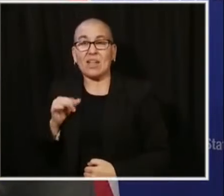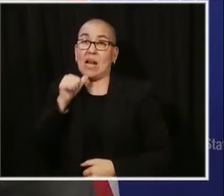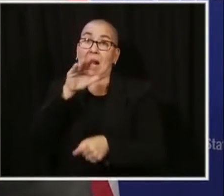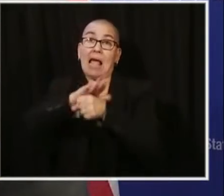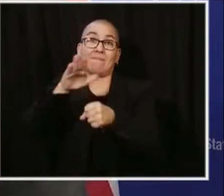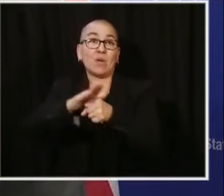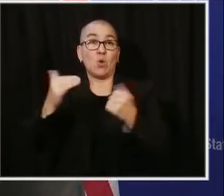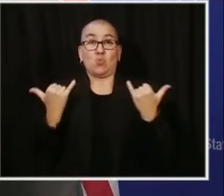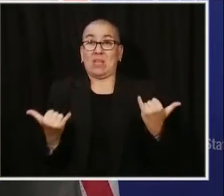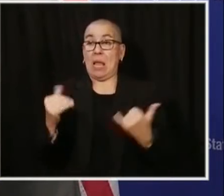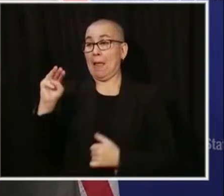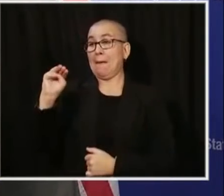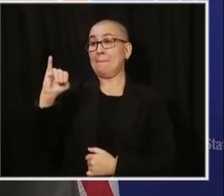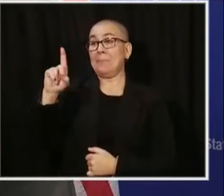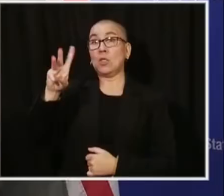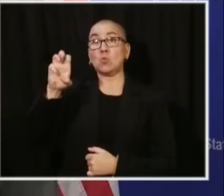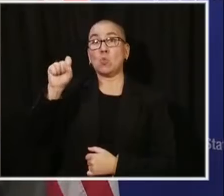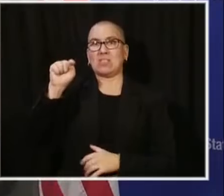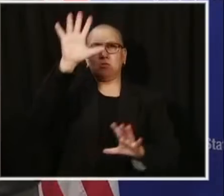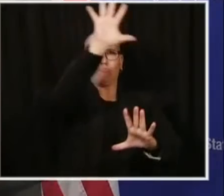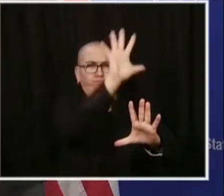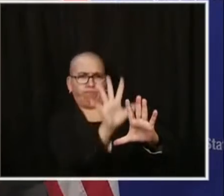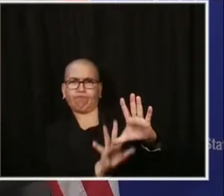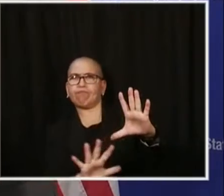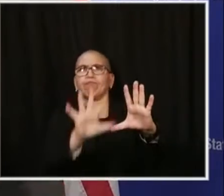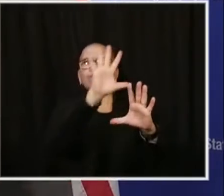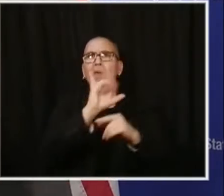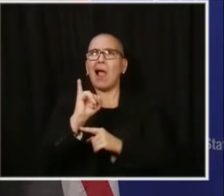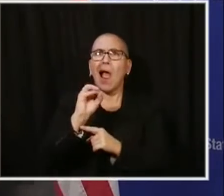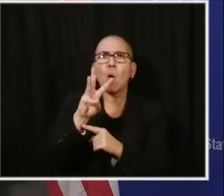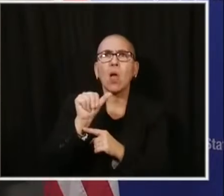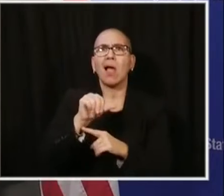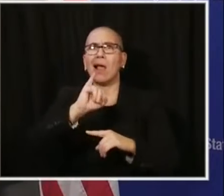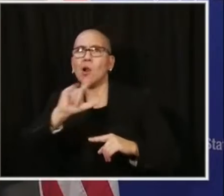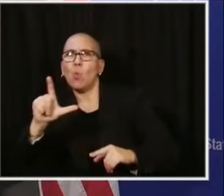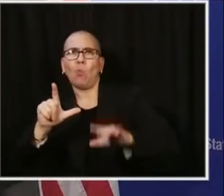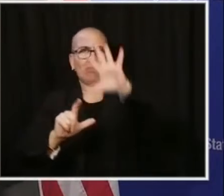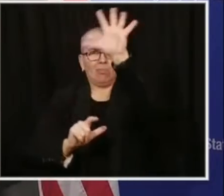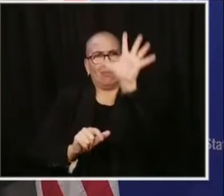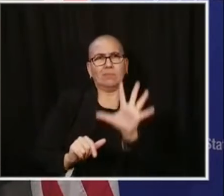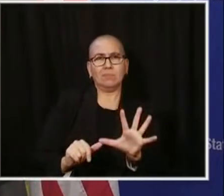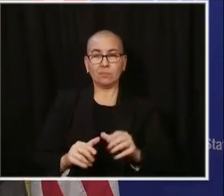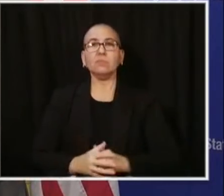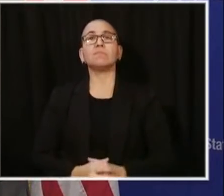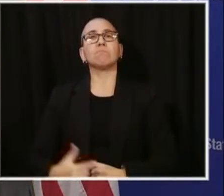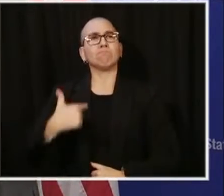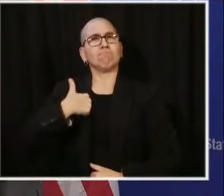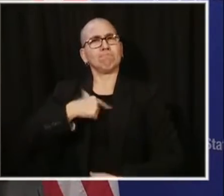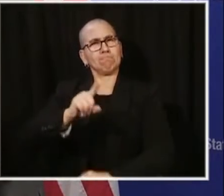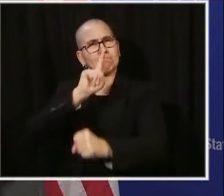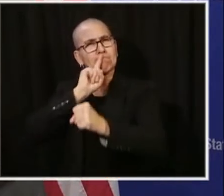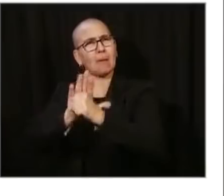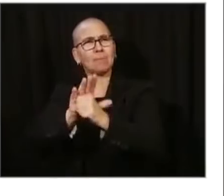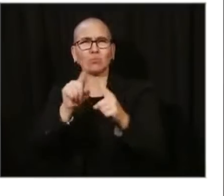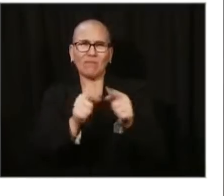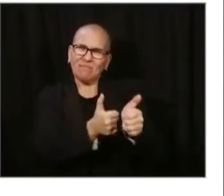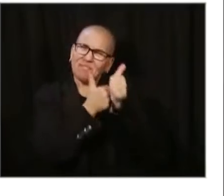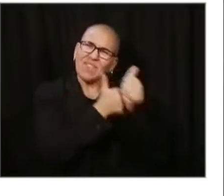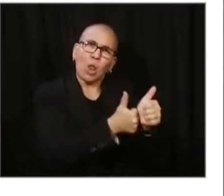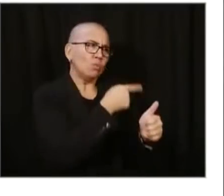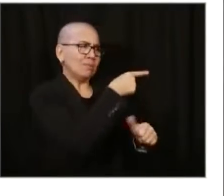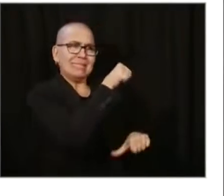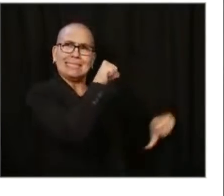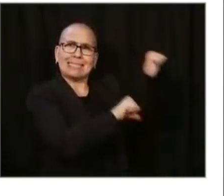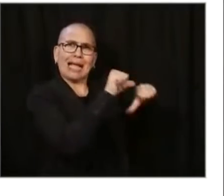Well, now this one is, how do we respond? And from the beginning, my pledge to you was to follow the science, to follow the data,